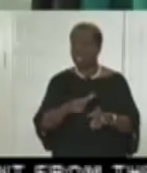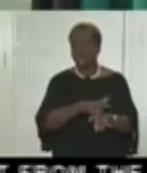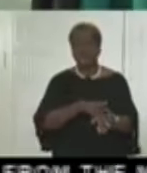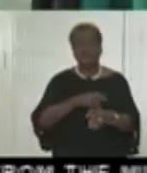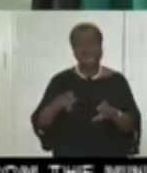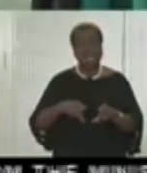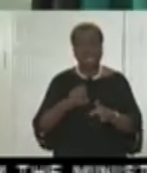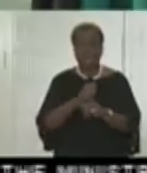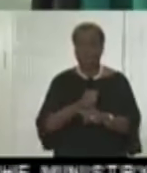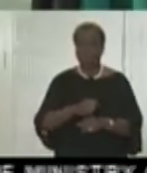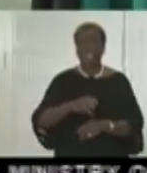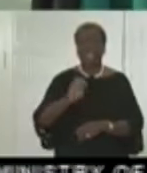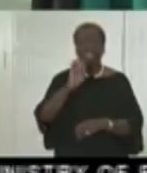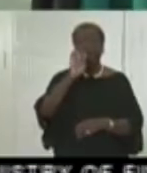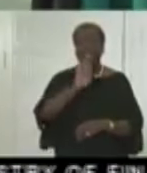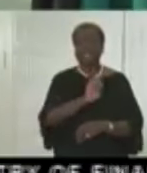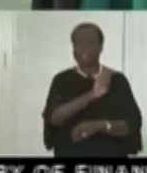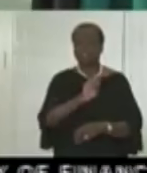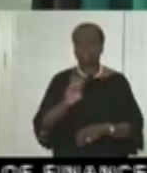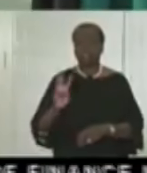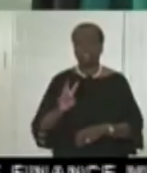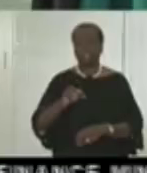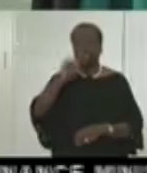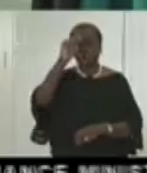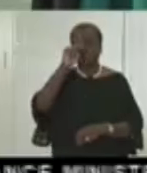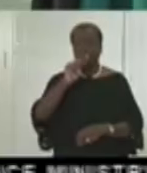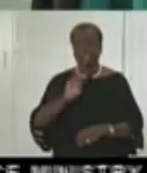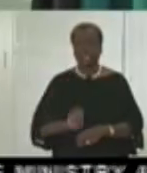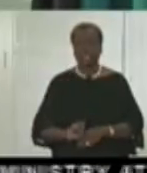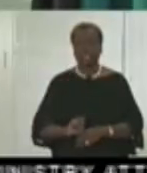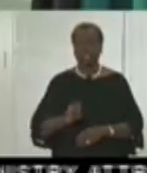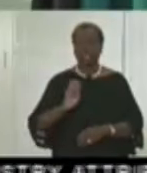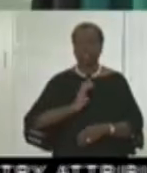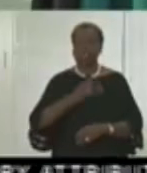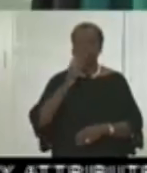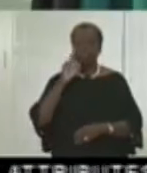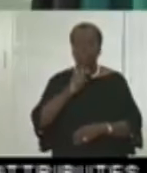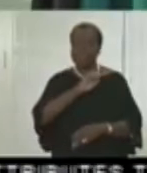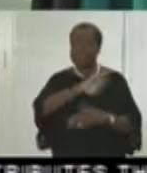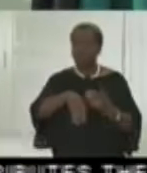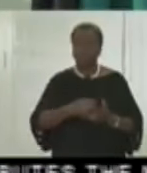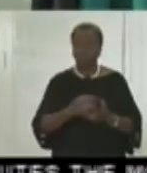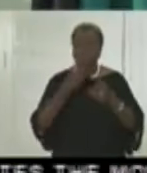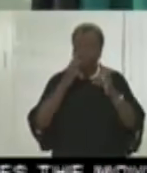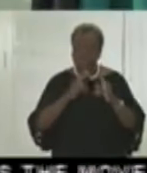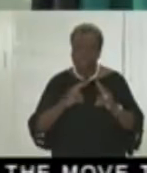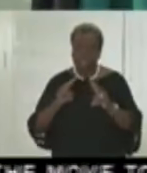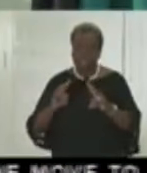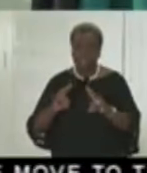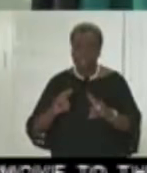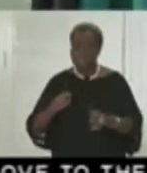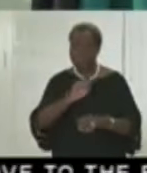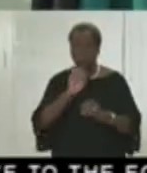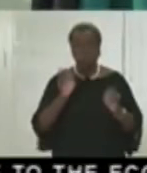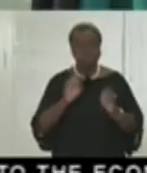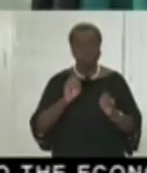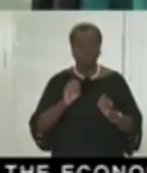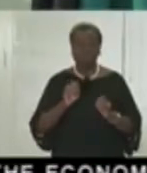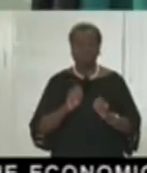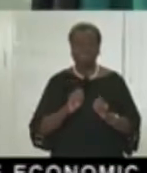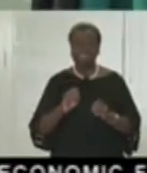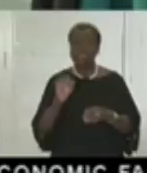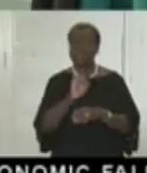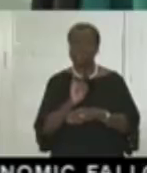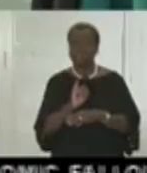west or from north to south. And so we all need to be very vigilant and making sure that we don't consider ourselves to be immune from this, that